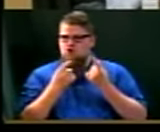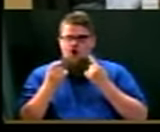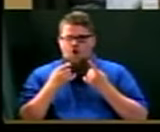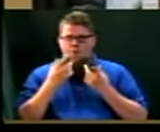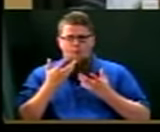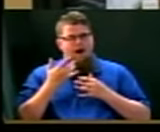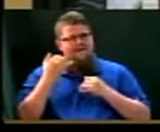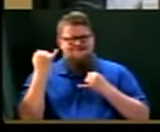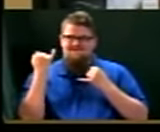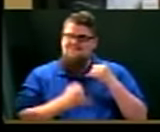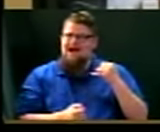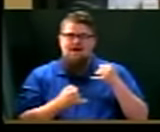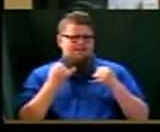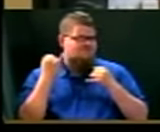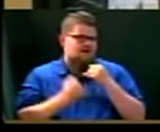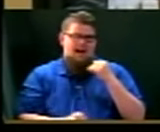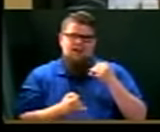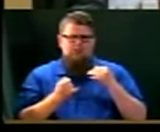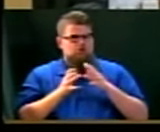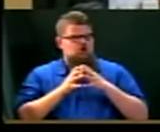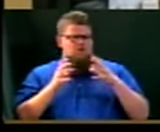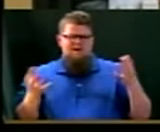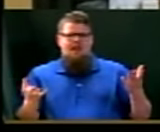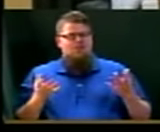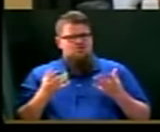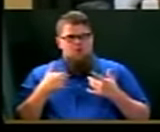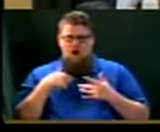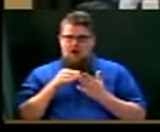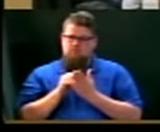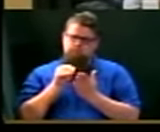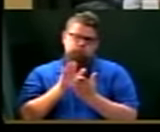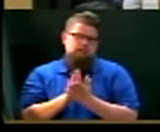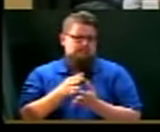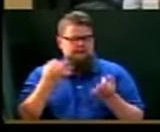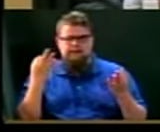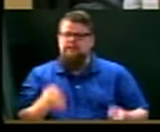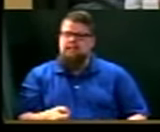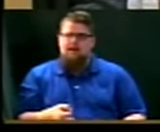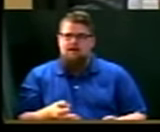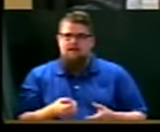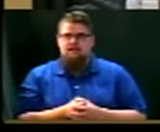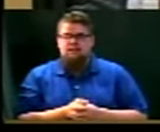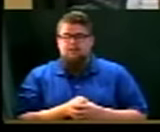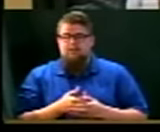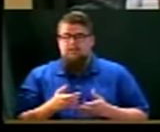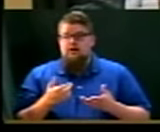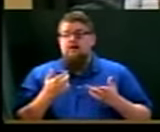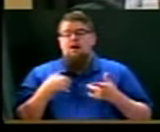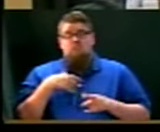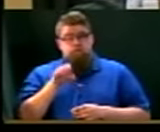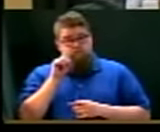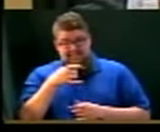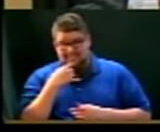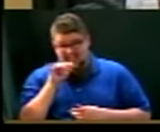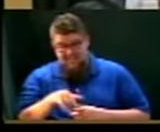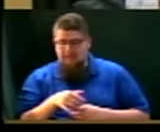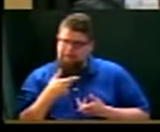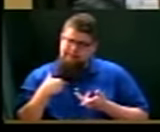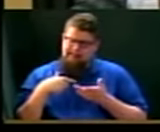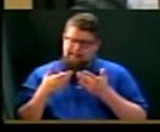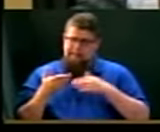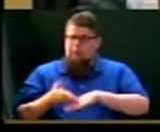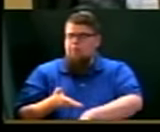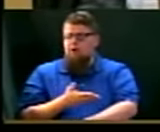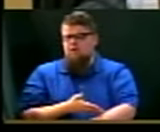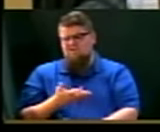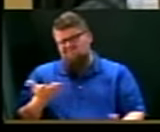finality in this. Having said that, do I agree that it probably needs to be cleaned up? Absolutely,